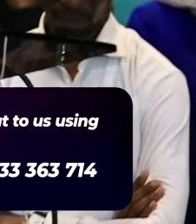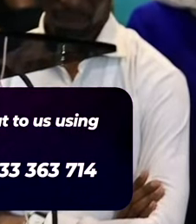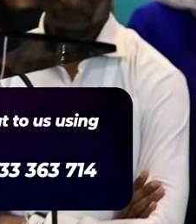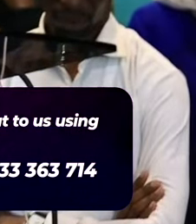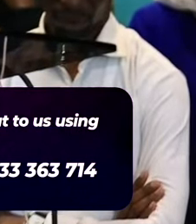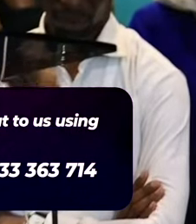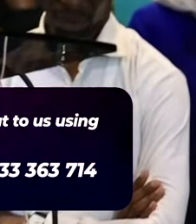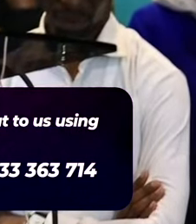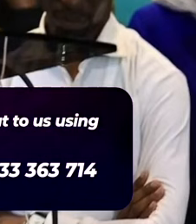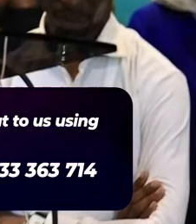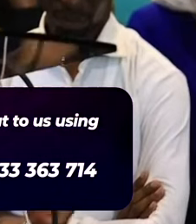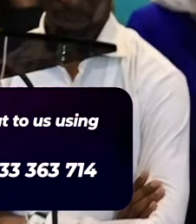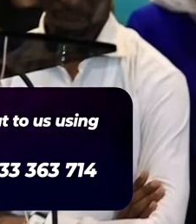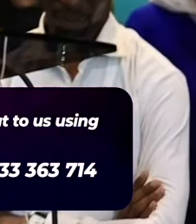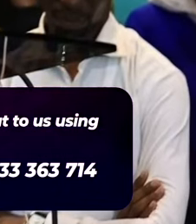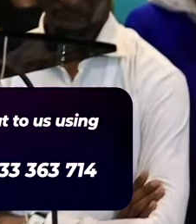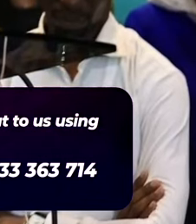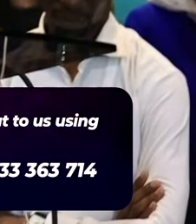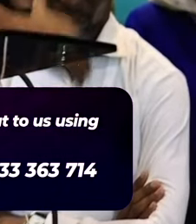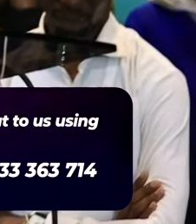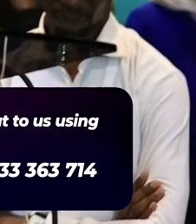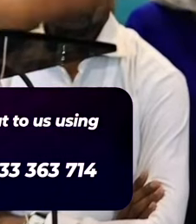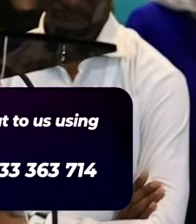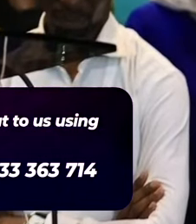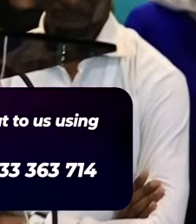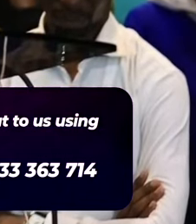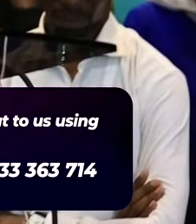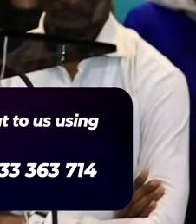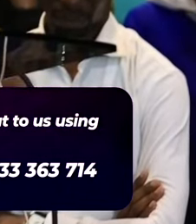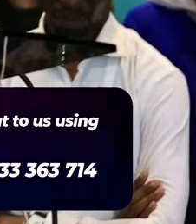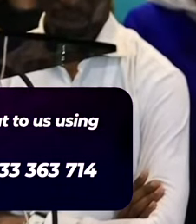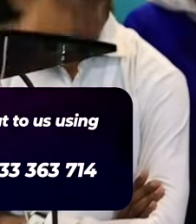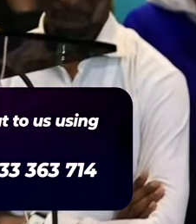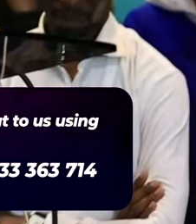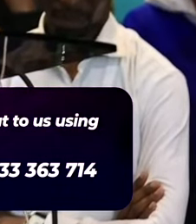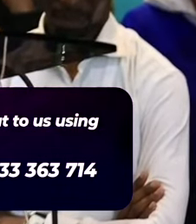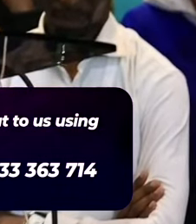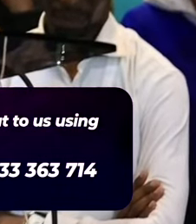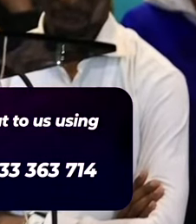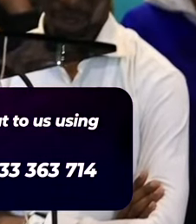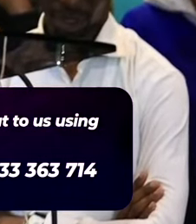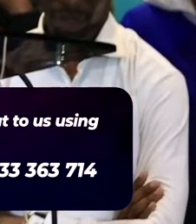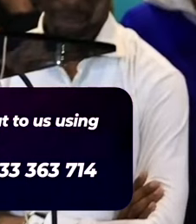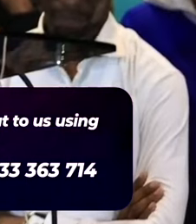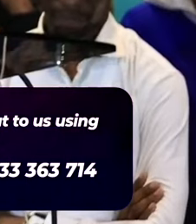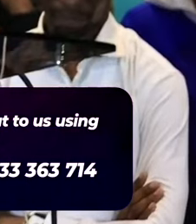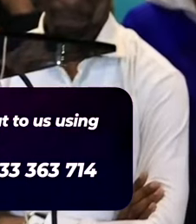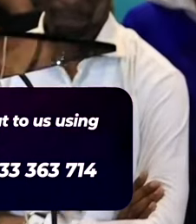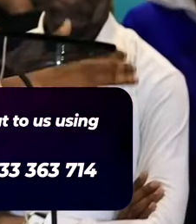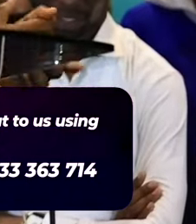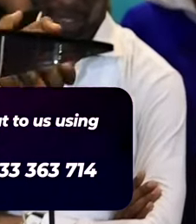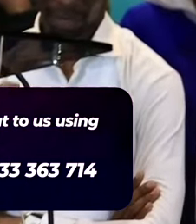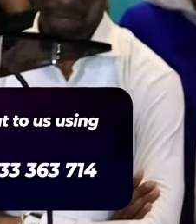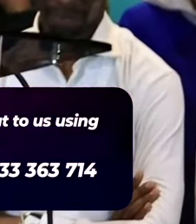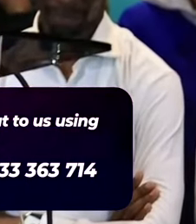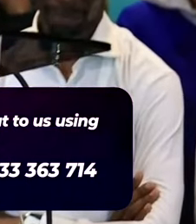phase of your life. May you triumph, and so shall it be. In Jesus' name. Amen. Somebody say an